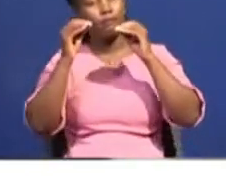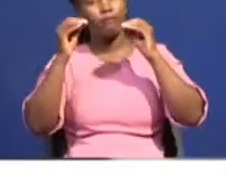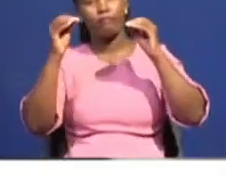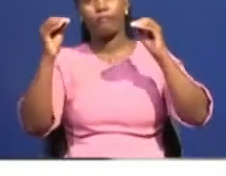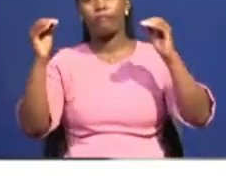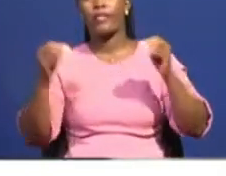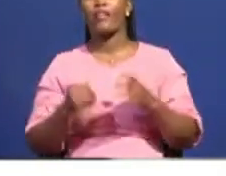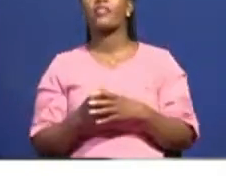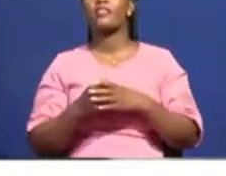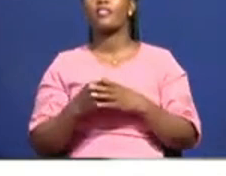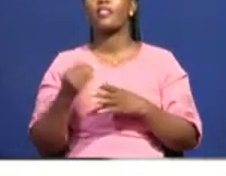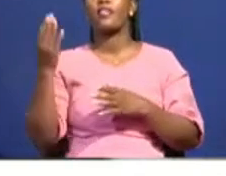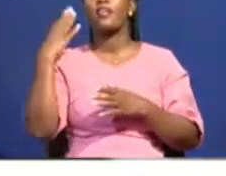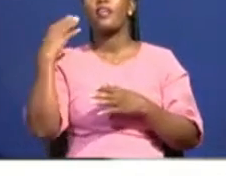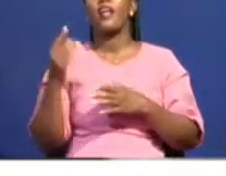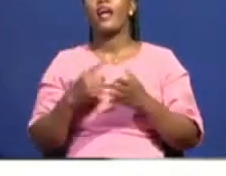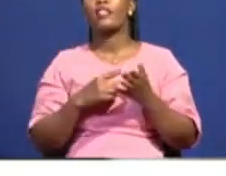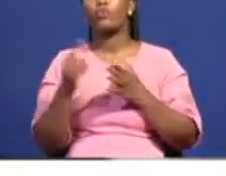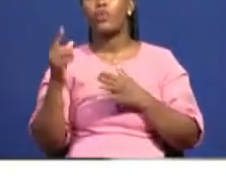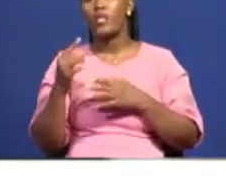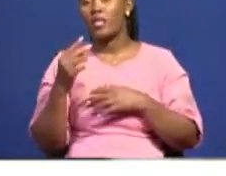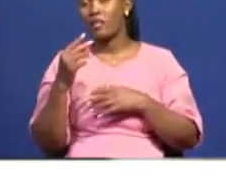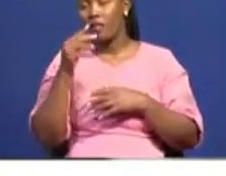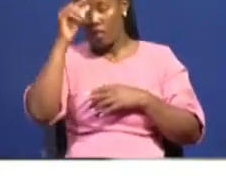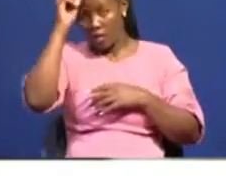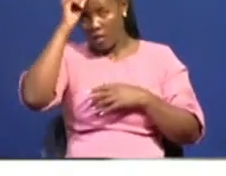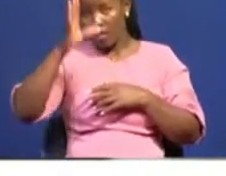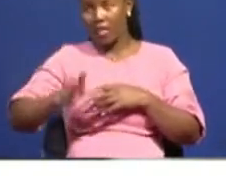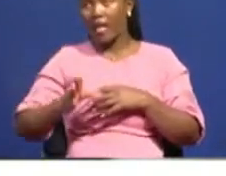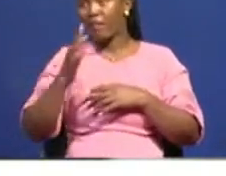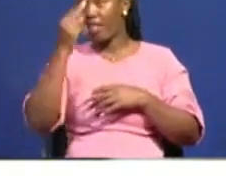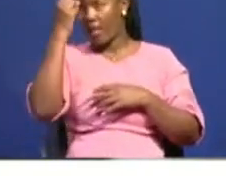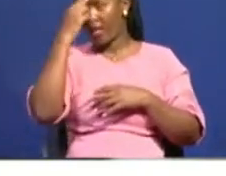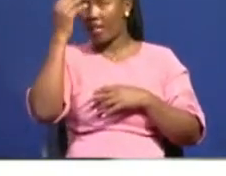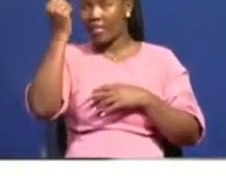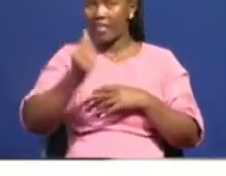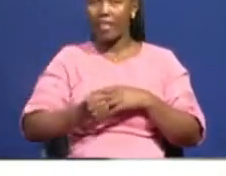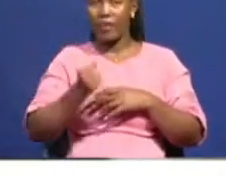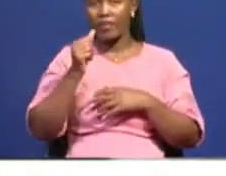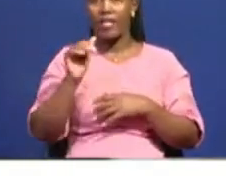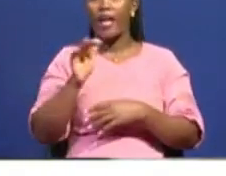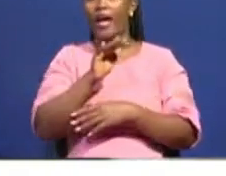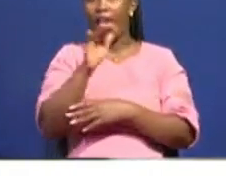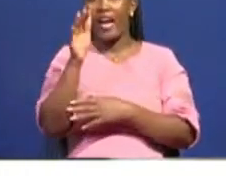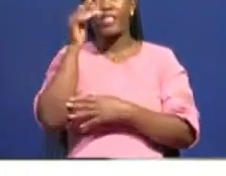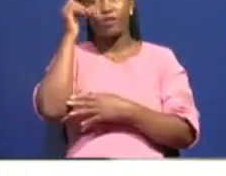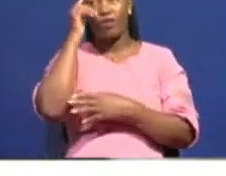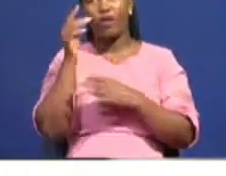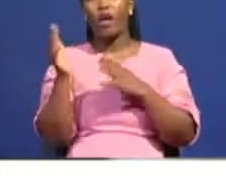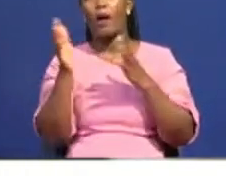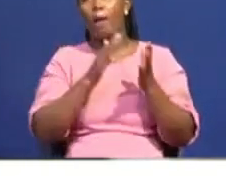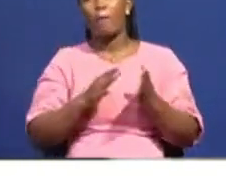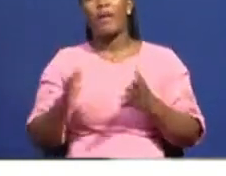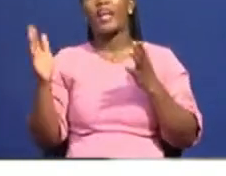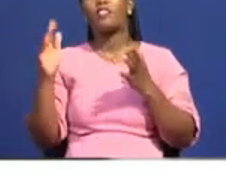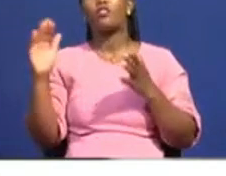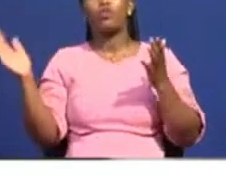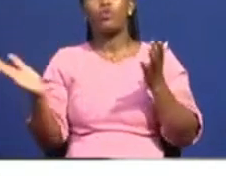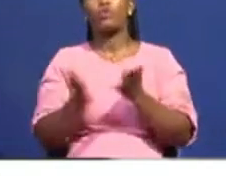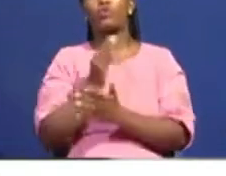the Governor Kajiado County called for a concerted effort to eradicate a certain weed called